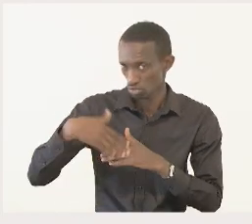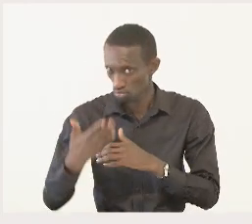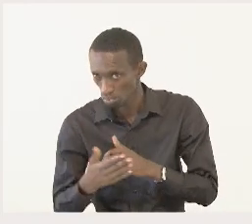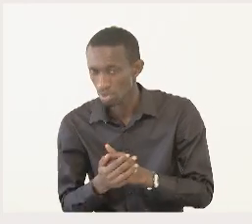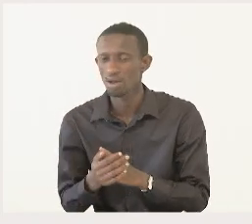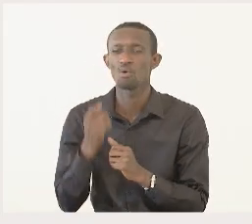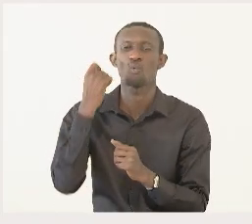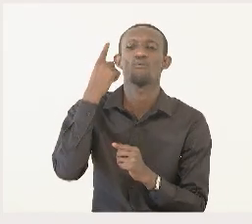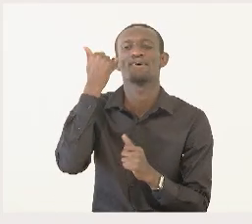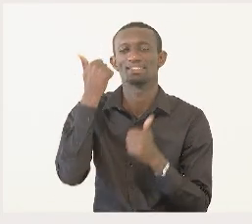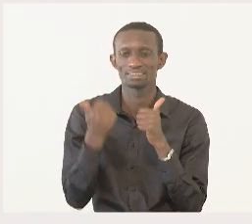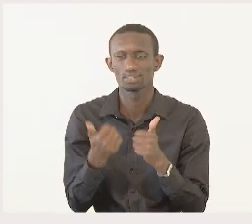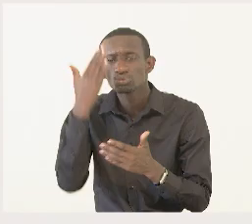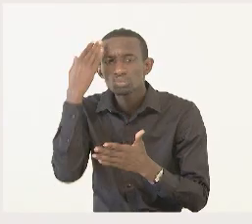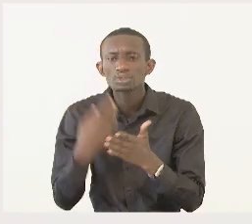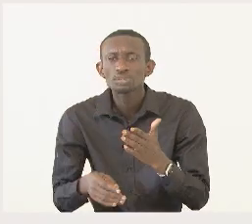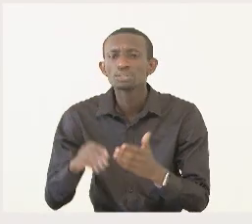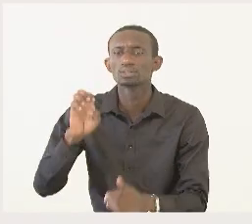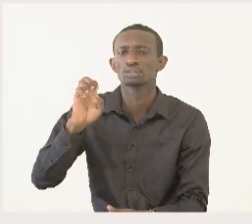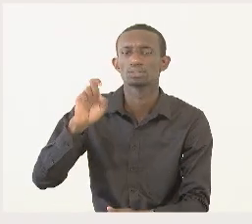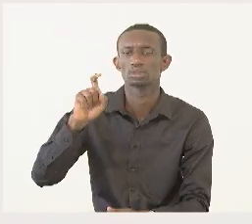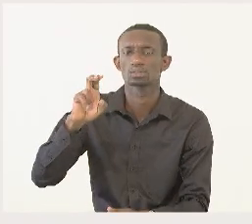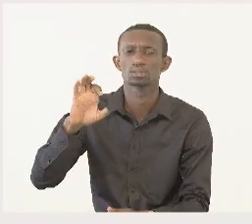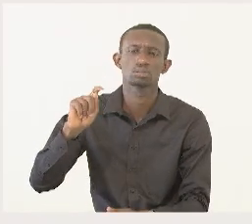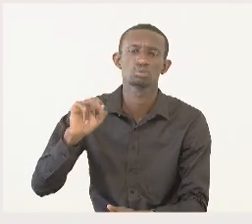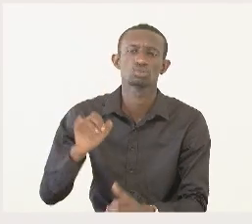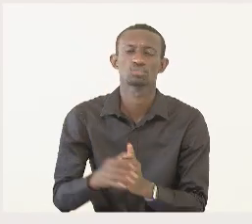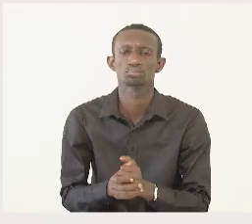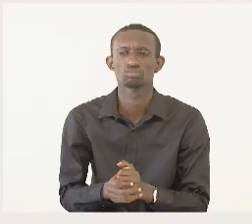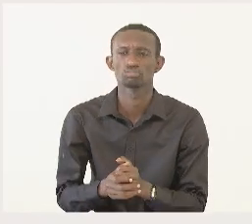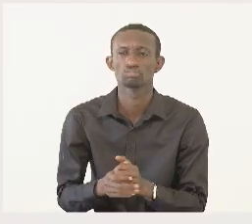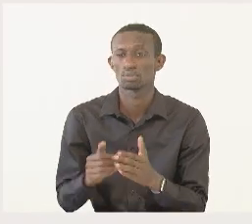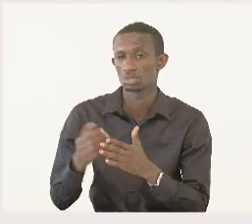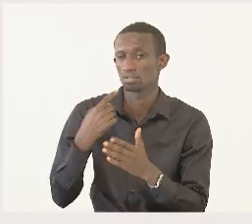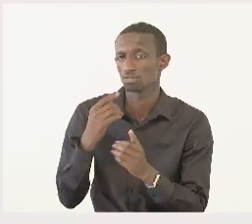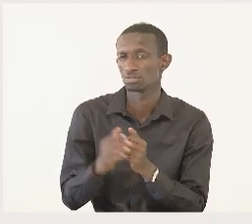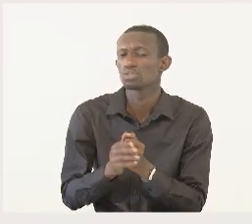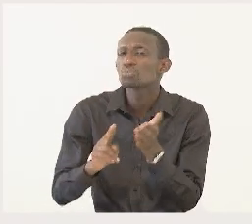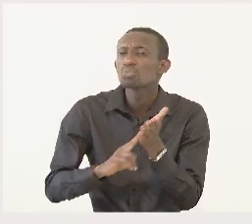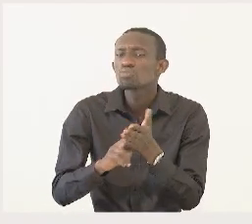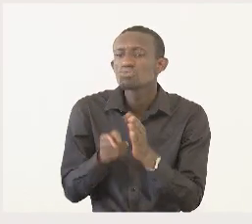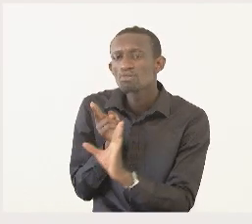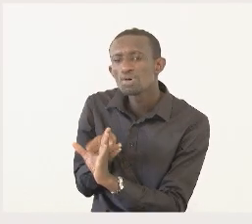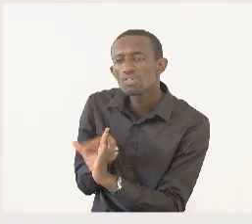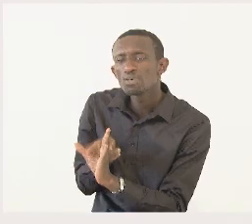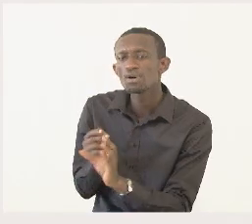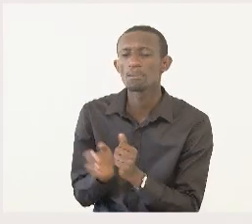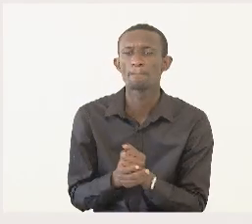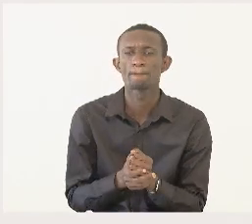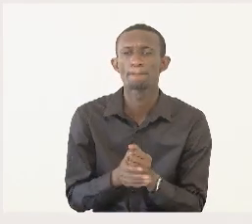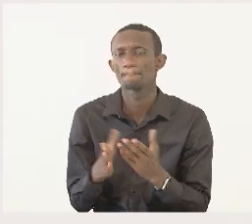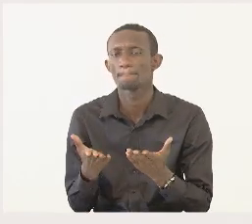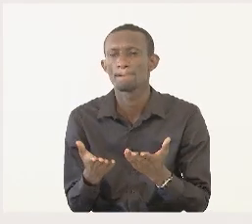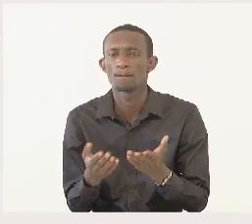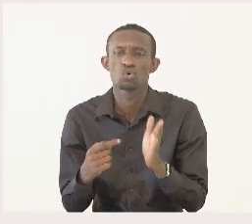is excretion. We say that we use fuels, for example, diesel and petrol,